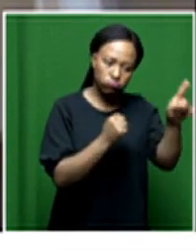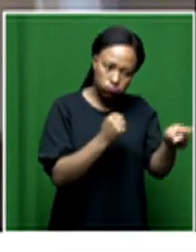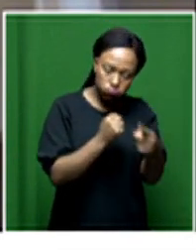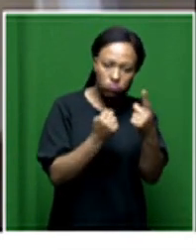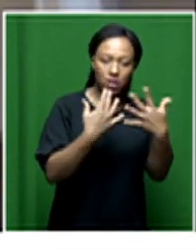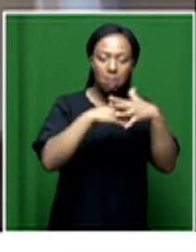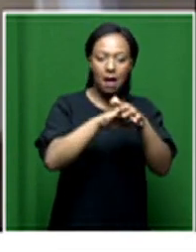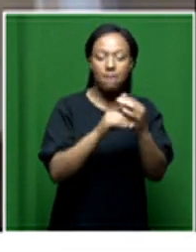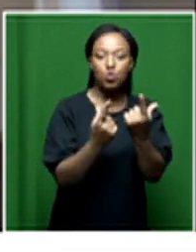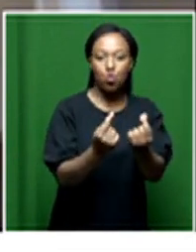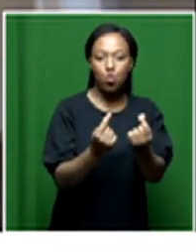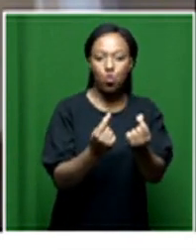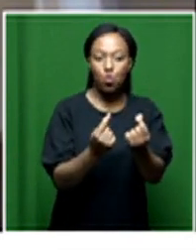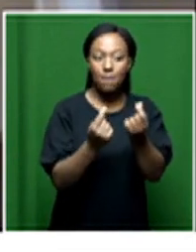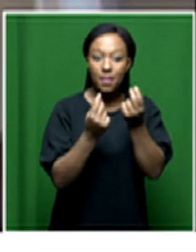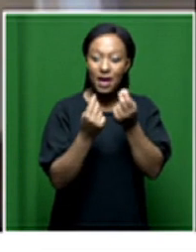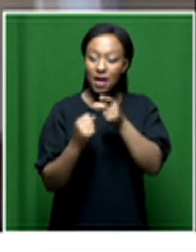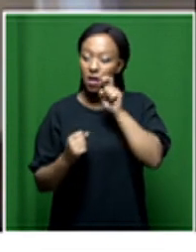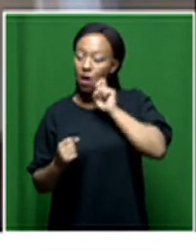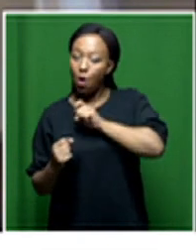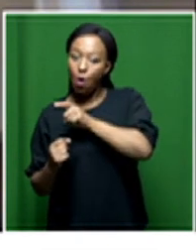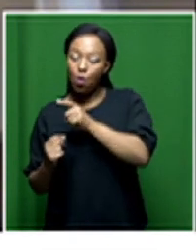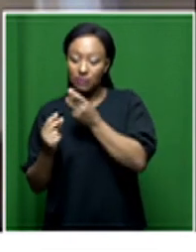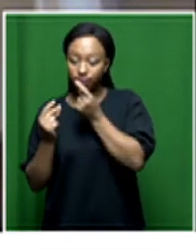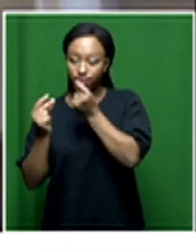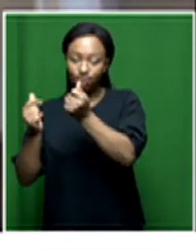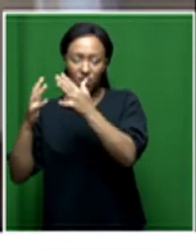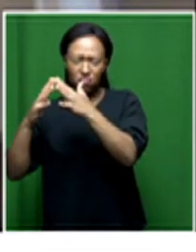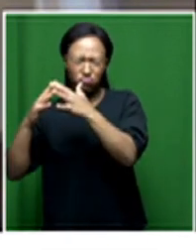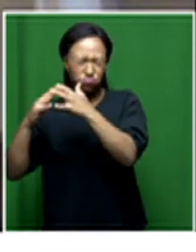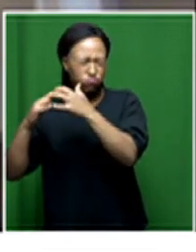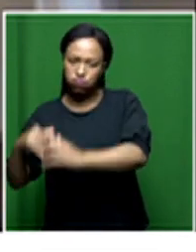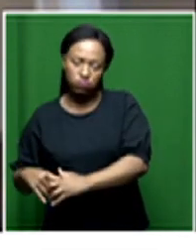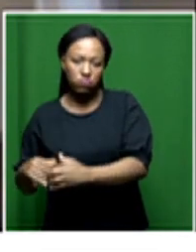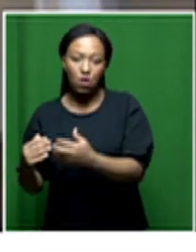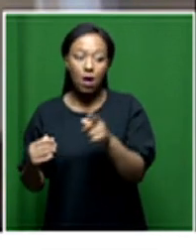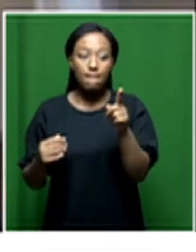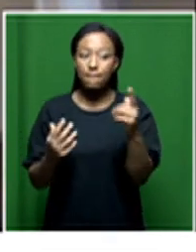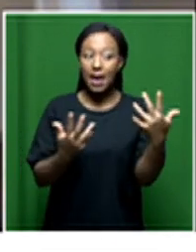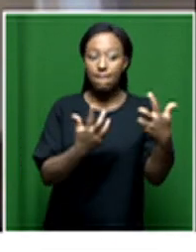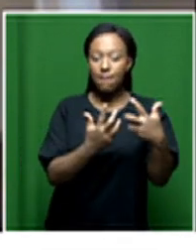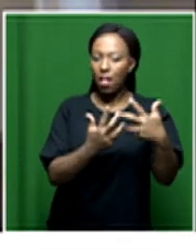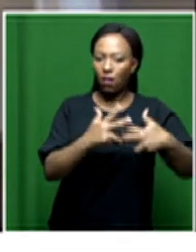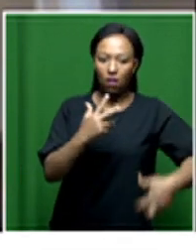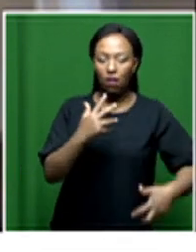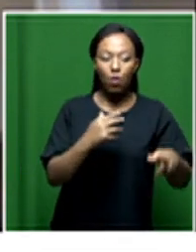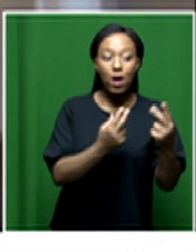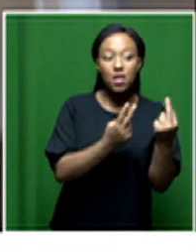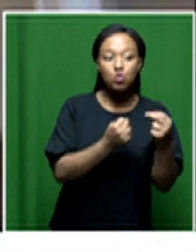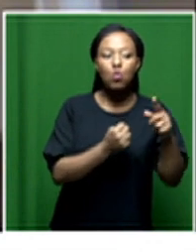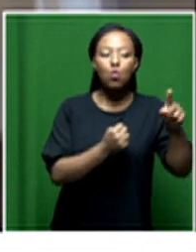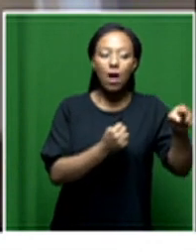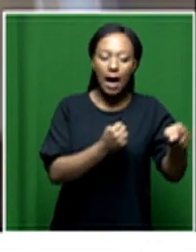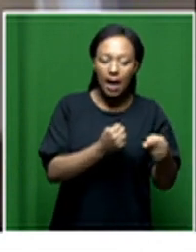the speed with which the old is dying is not being matched by the speed with which the new is being brought into